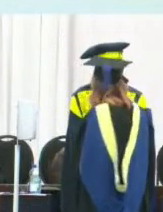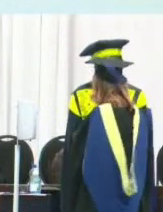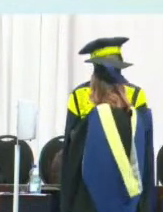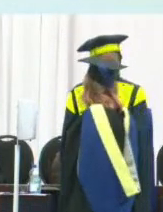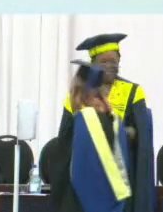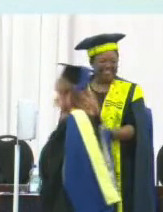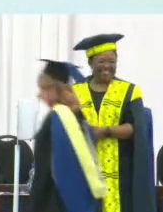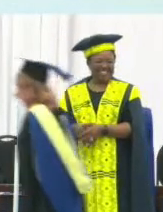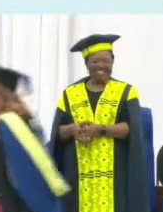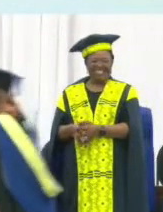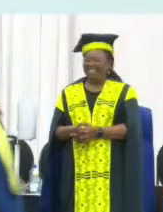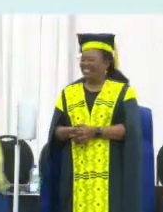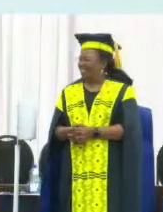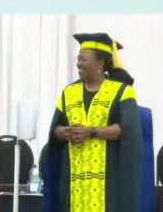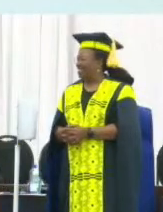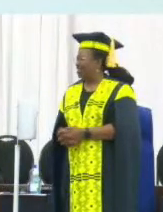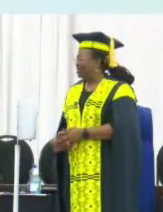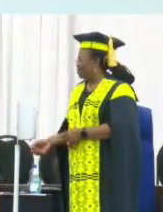Rochelle Hugo.